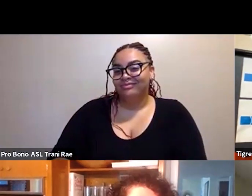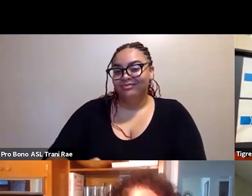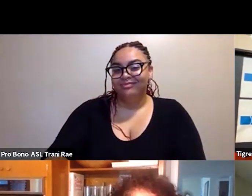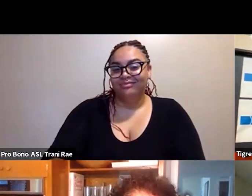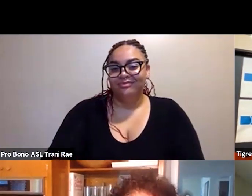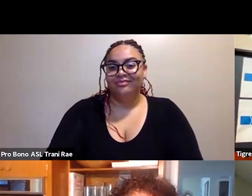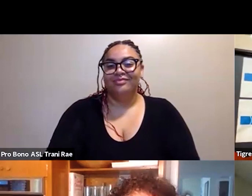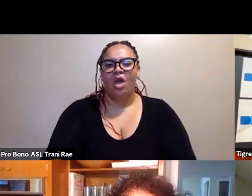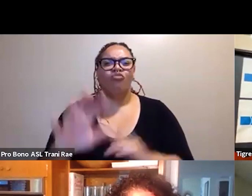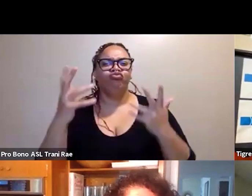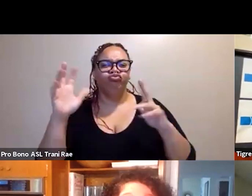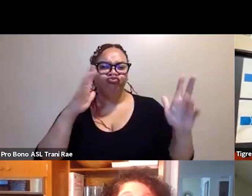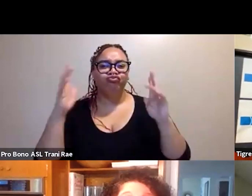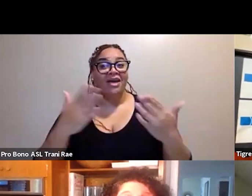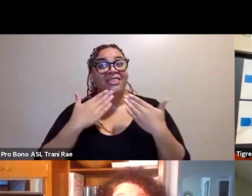Thanks all.